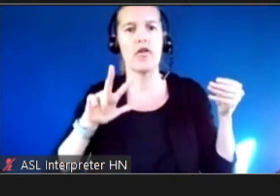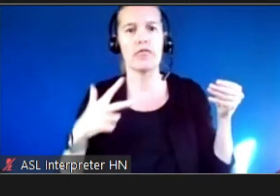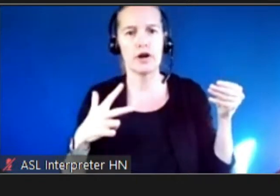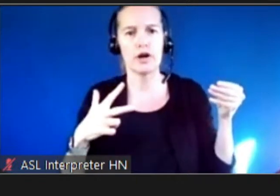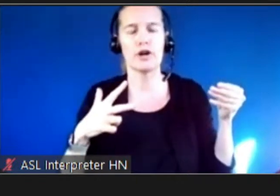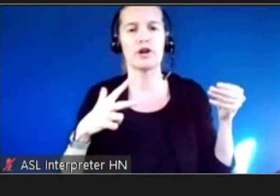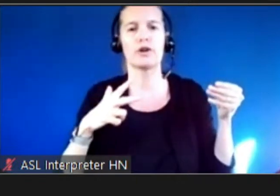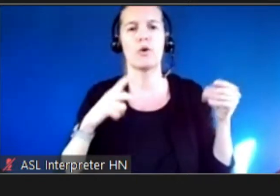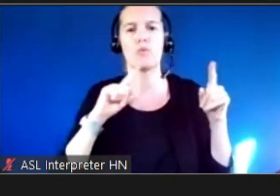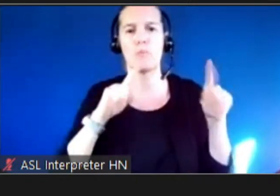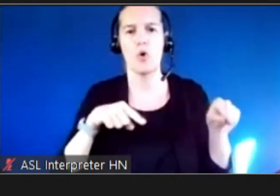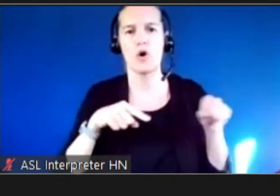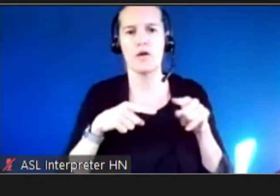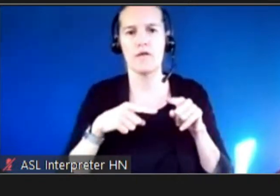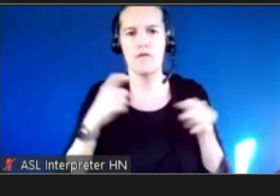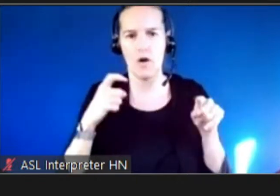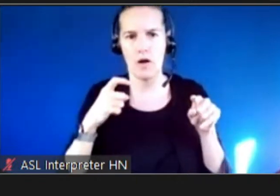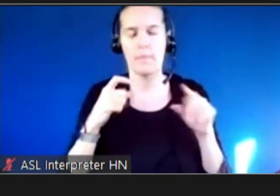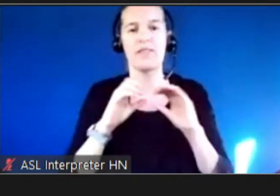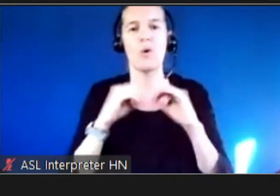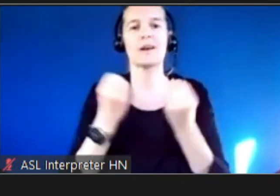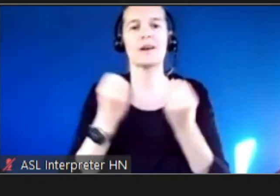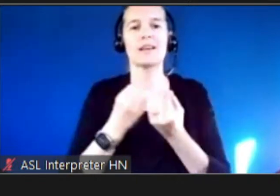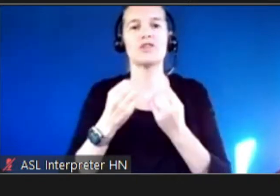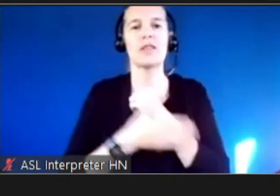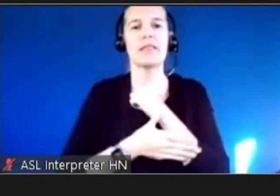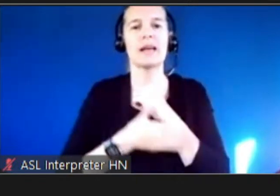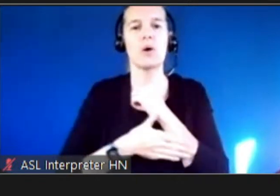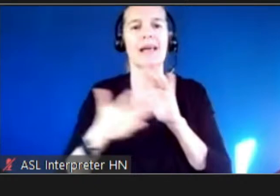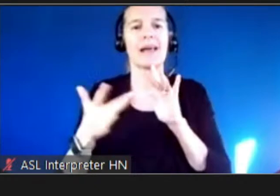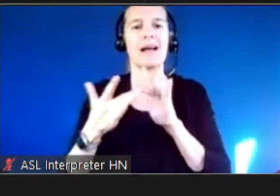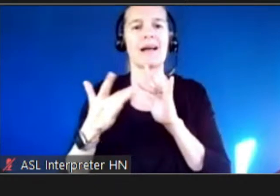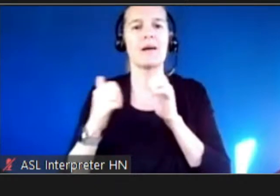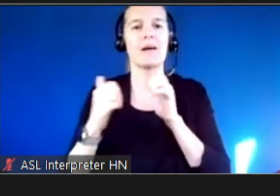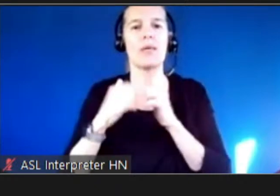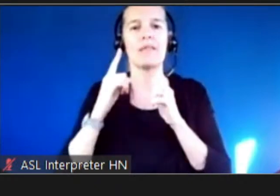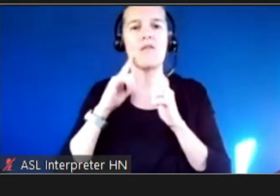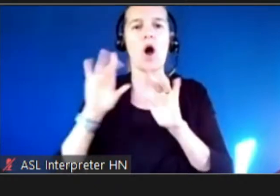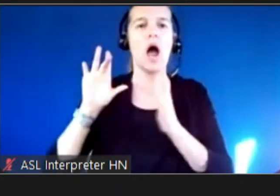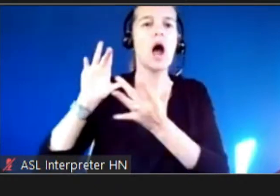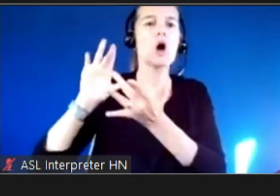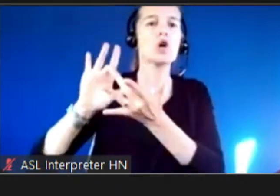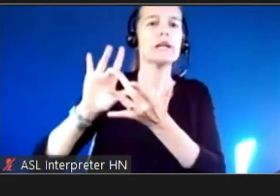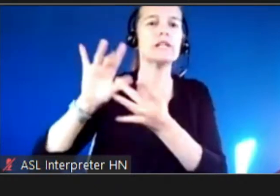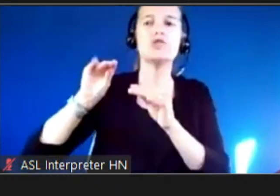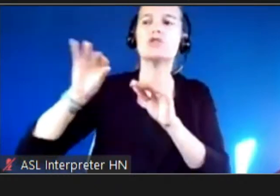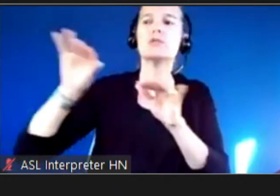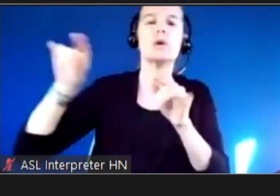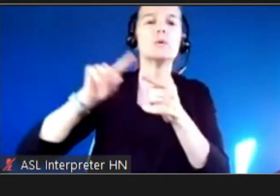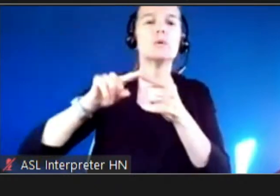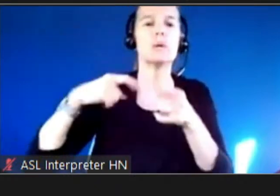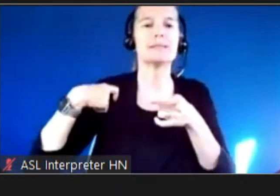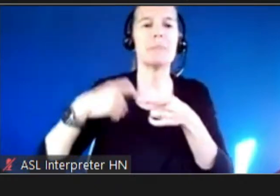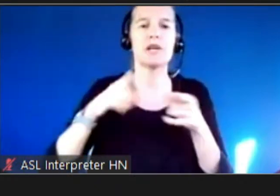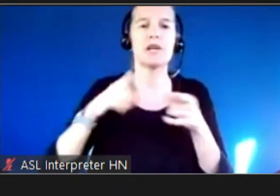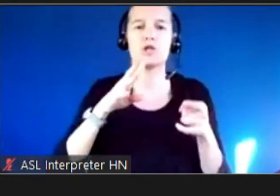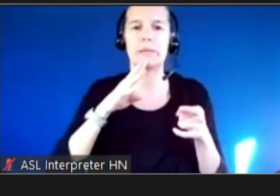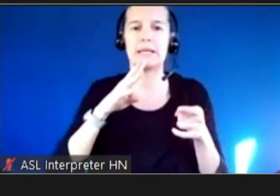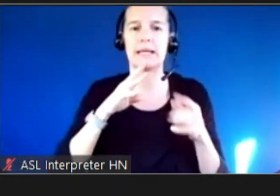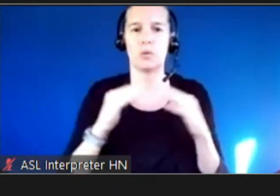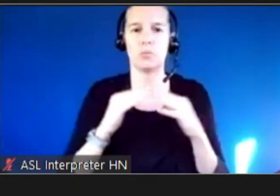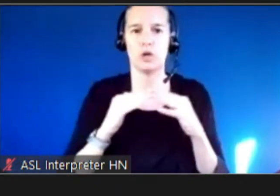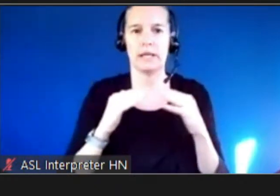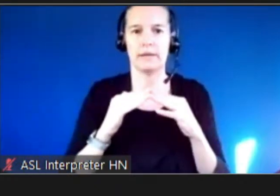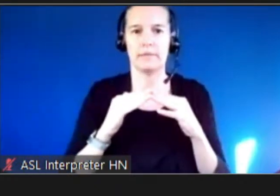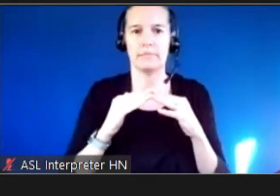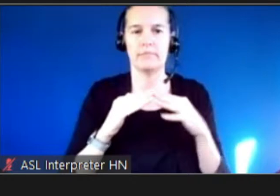the organization that the county contracted with to do outreach to the Spanish-speaking community. And it says that